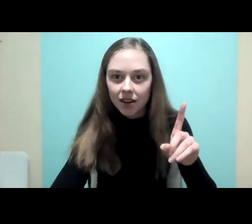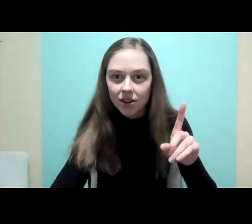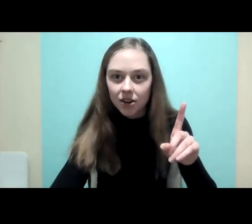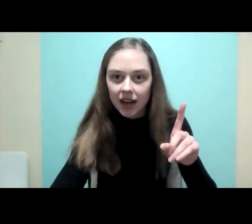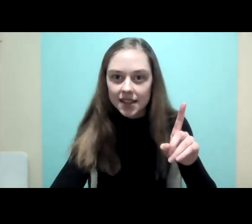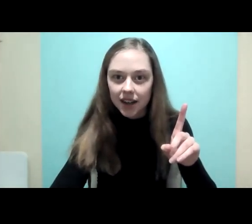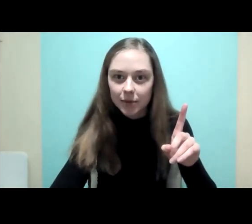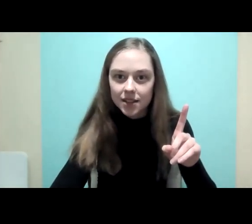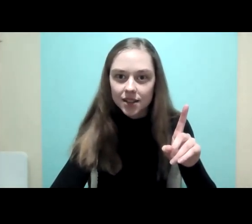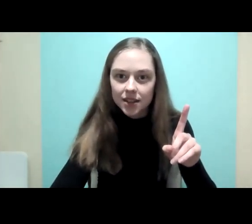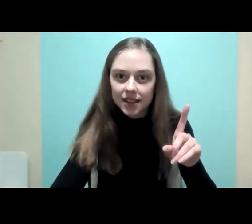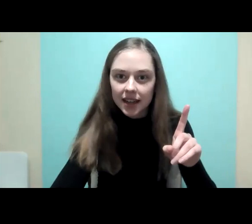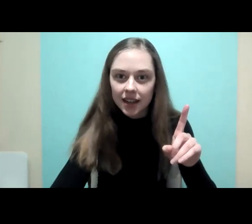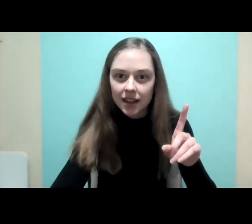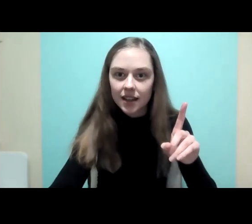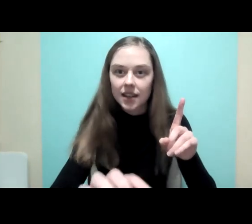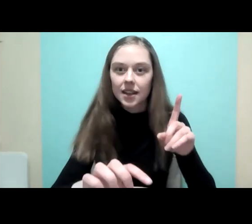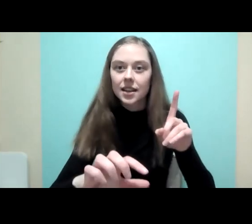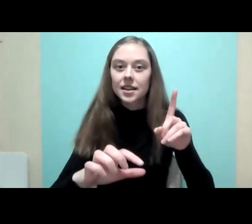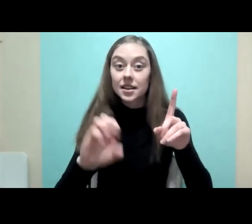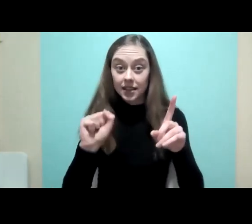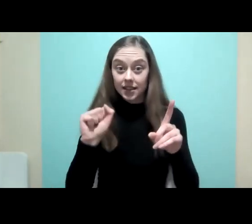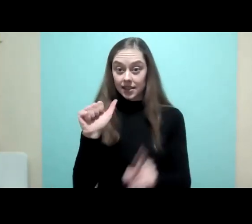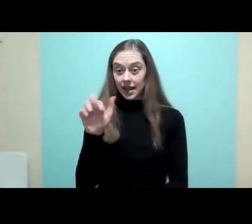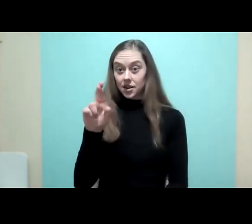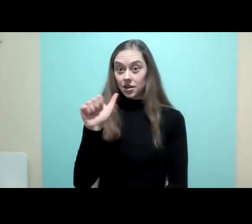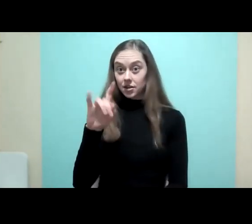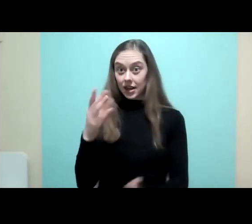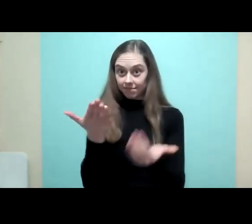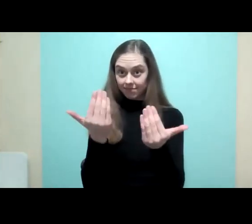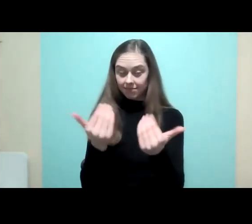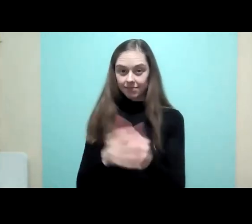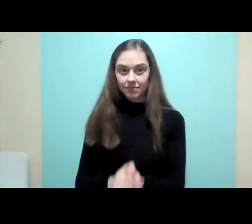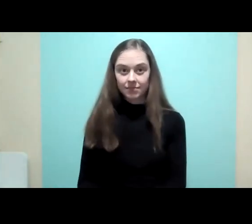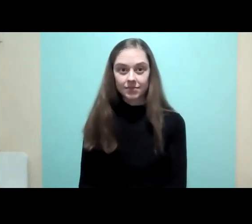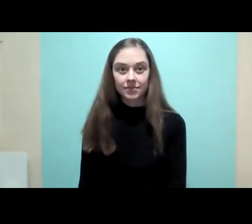yeah, okay. or has a Hey, Sarah. comment, should I say? Yeah,